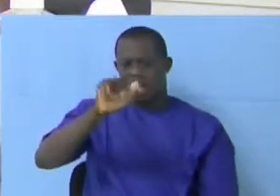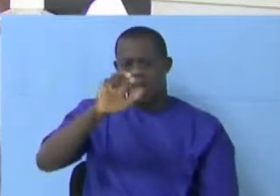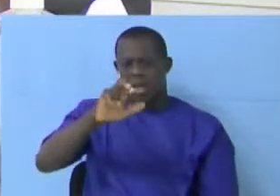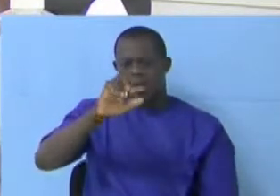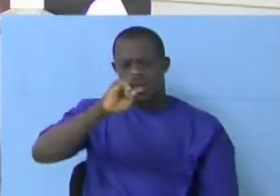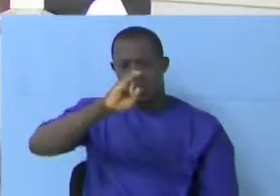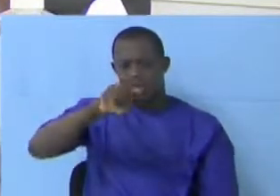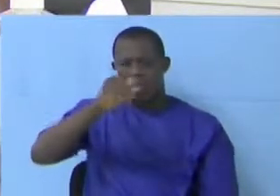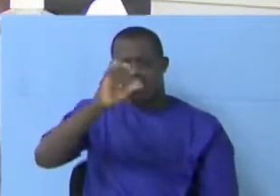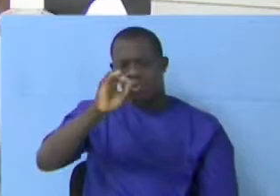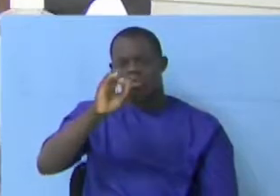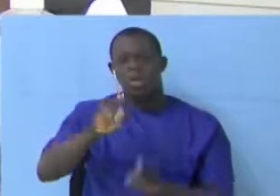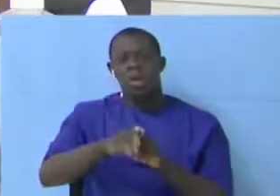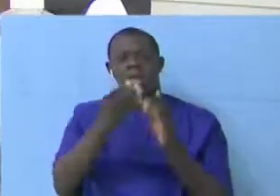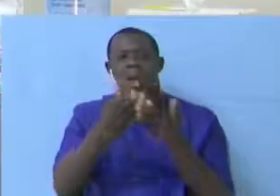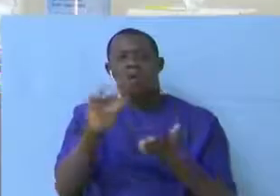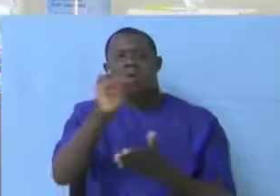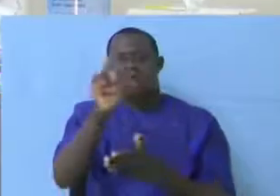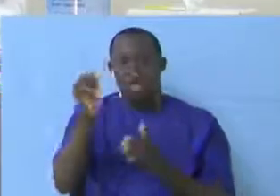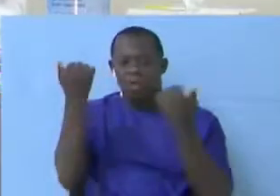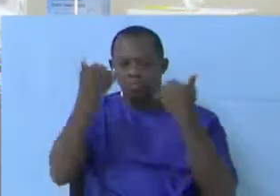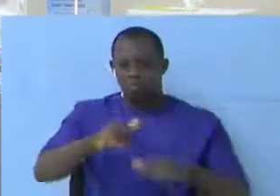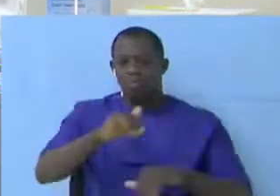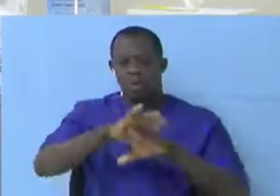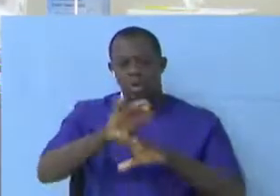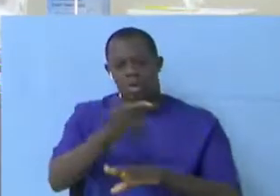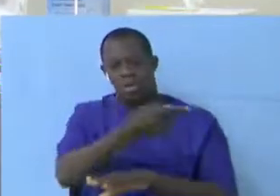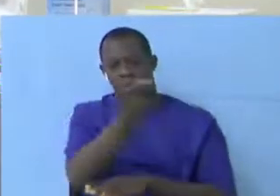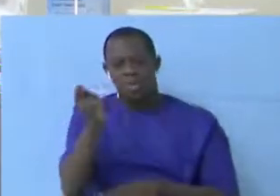What happened to these people?